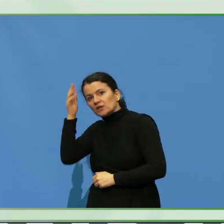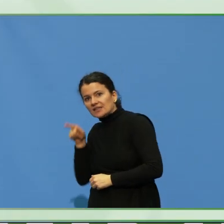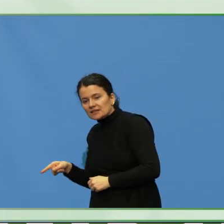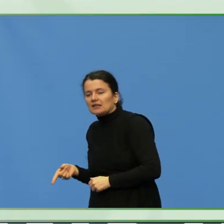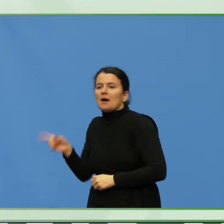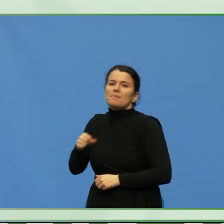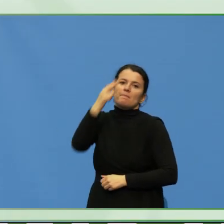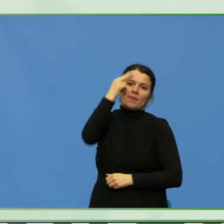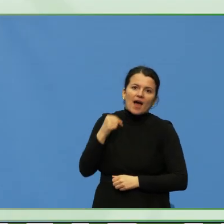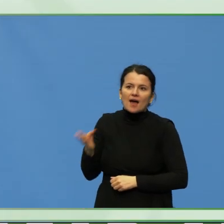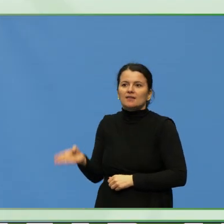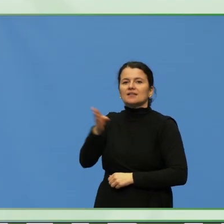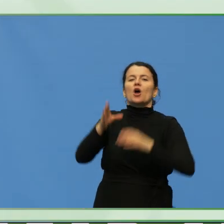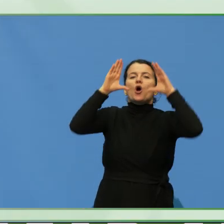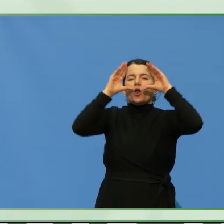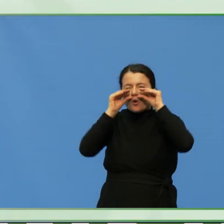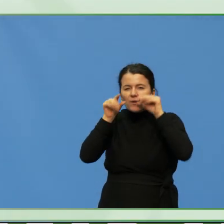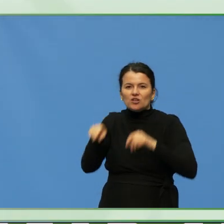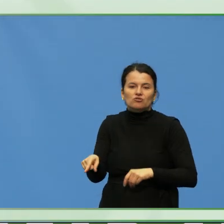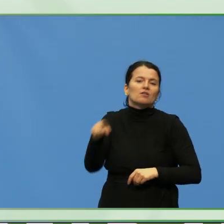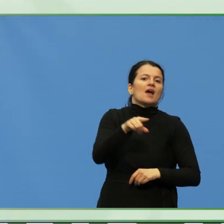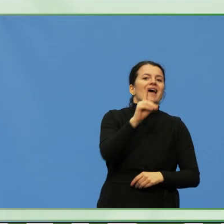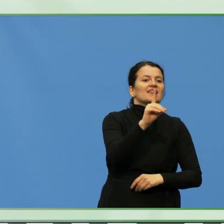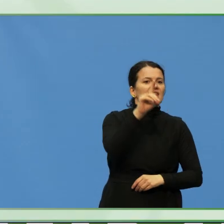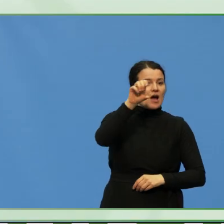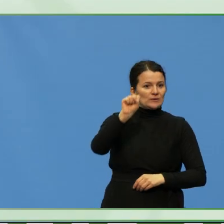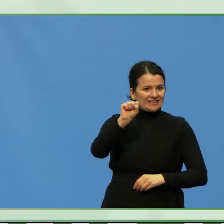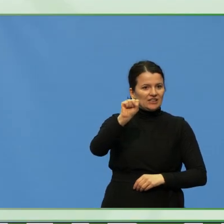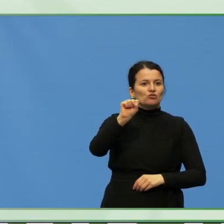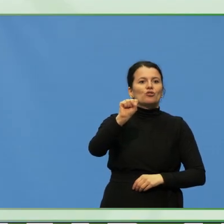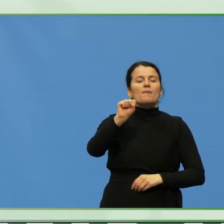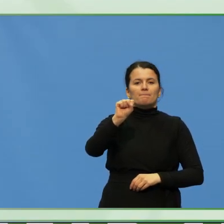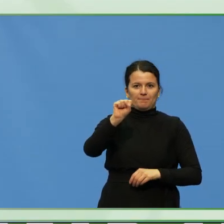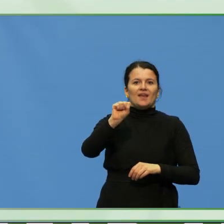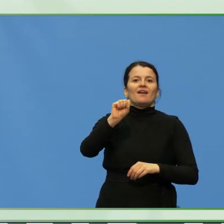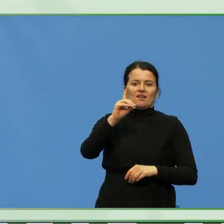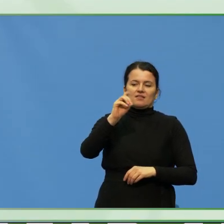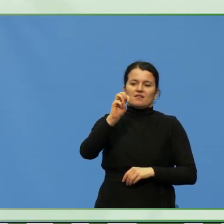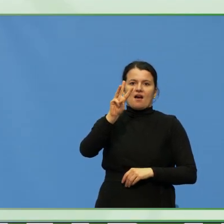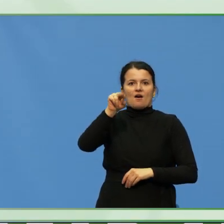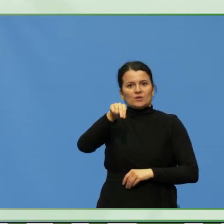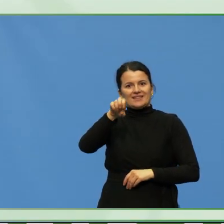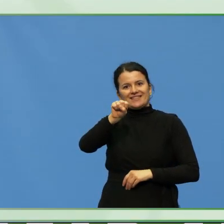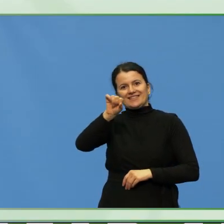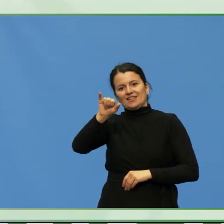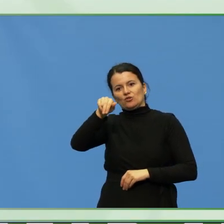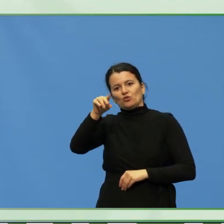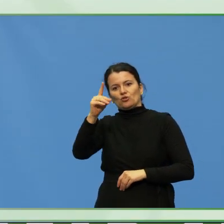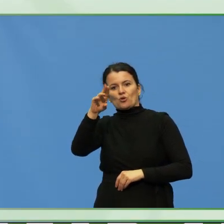vision, and also on Down syndrome and intellectual developmental disabilities. And there are 3 representative